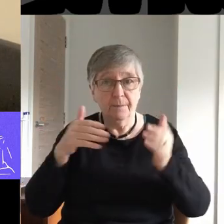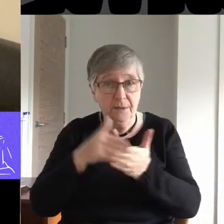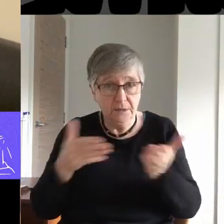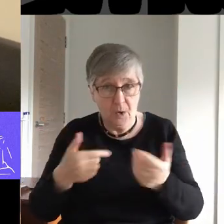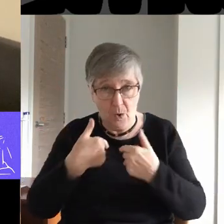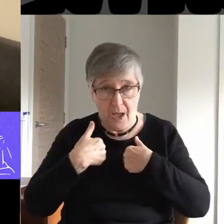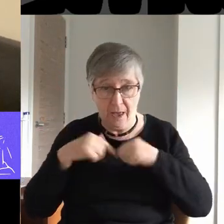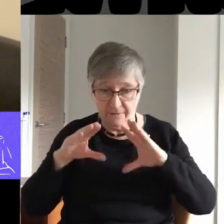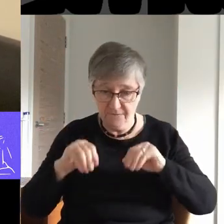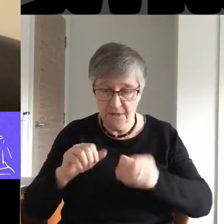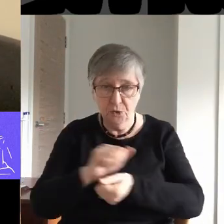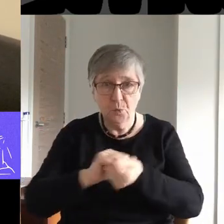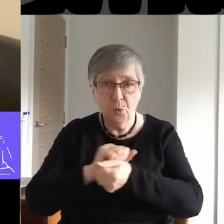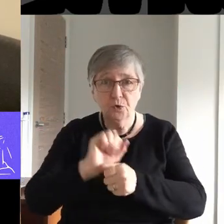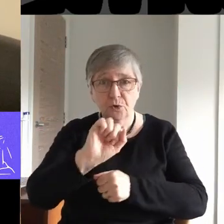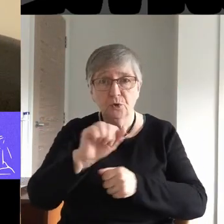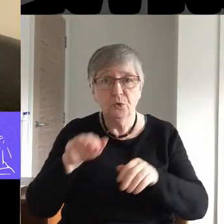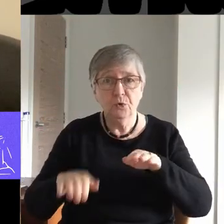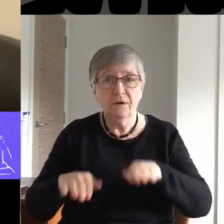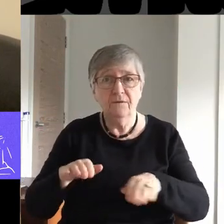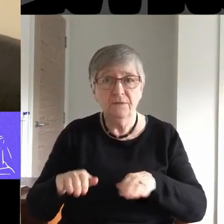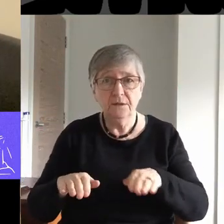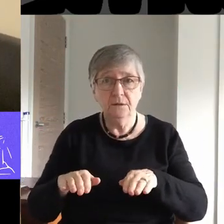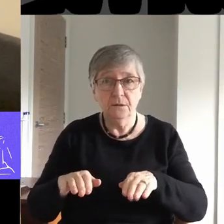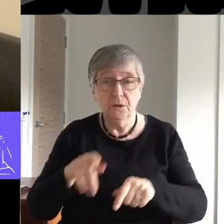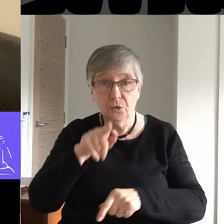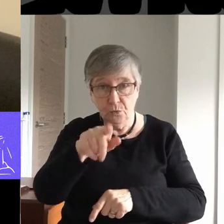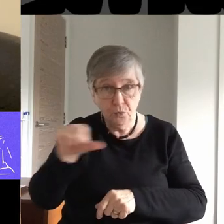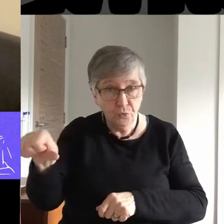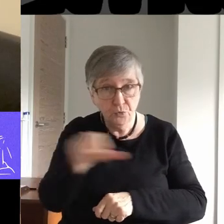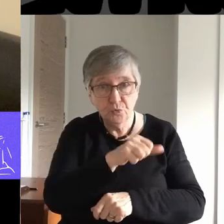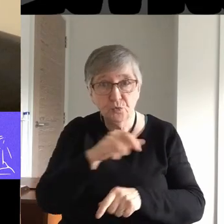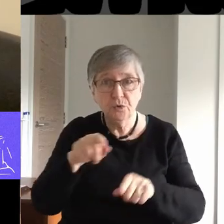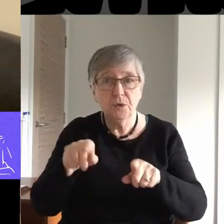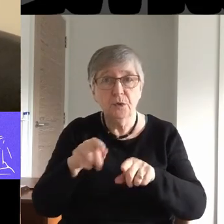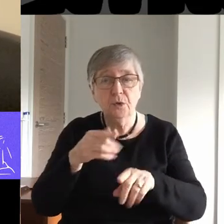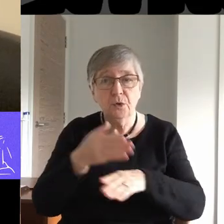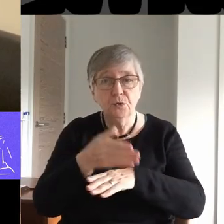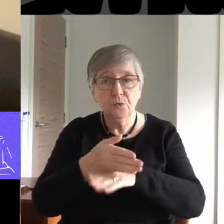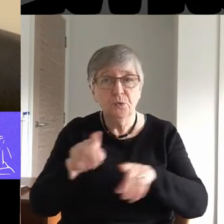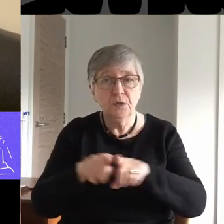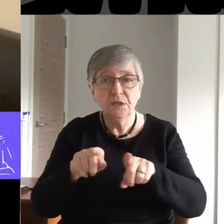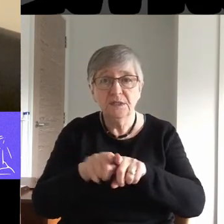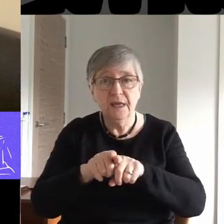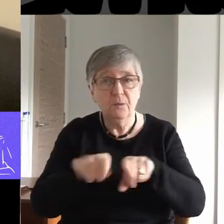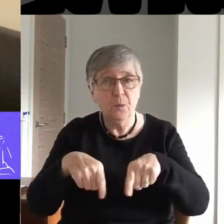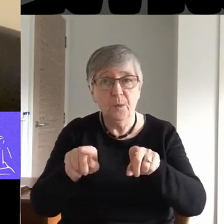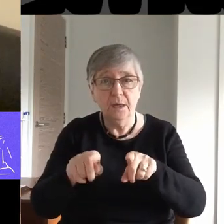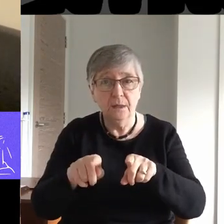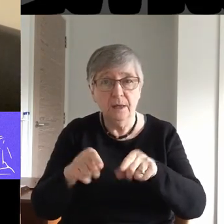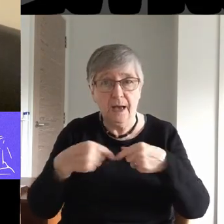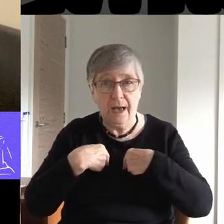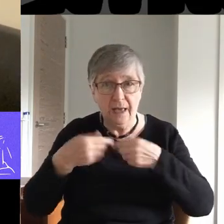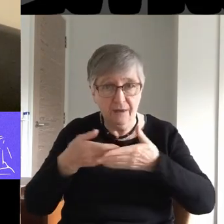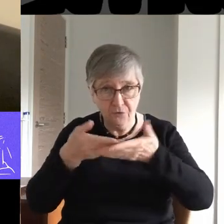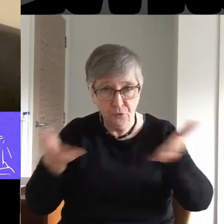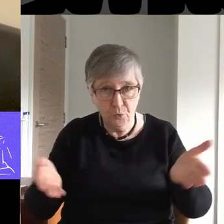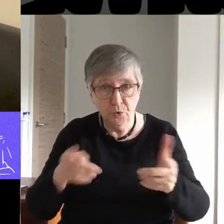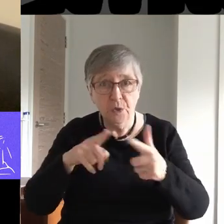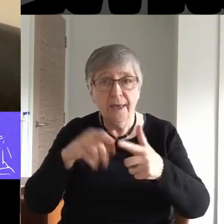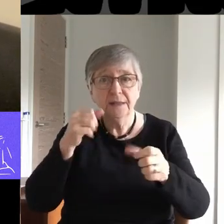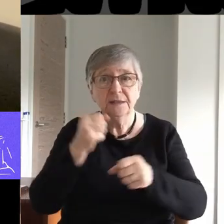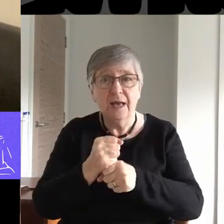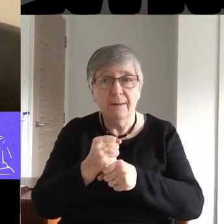feet, you also should wash one another's feet. I have set you an example that you should do as I have done for